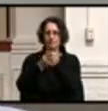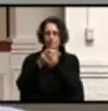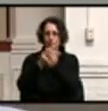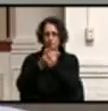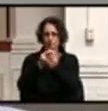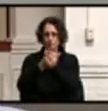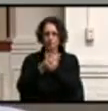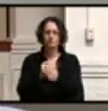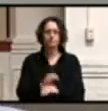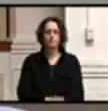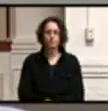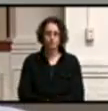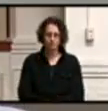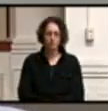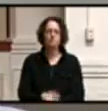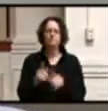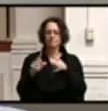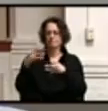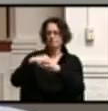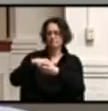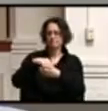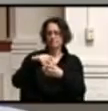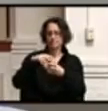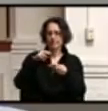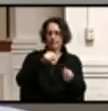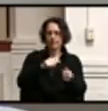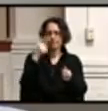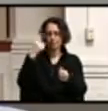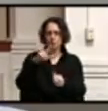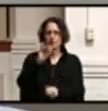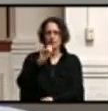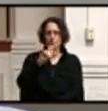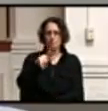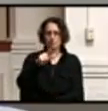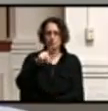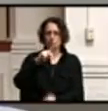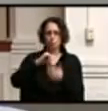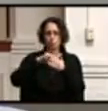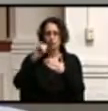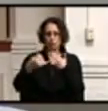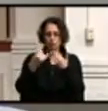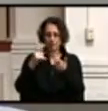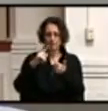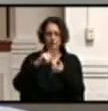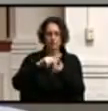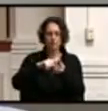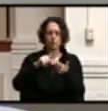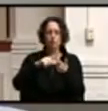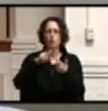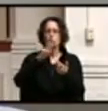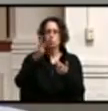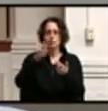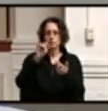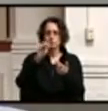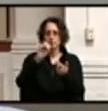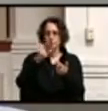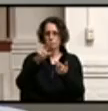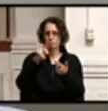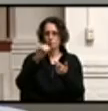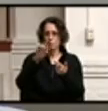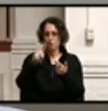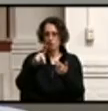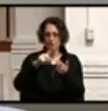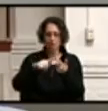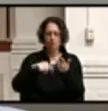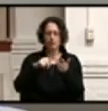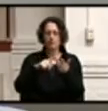And we have our capital projects fund, which is the largest of these funds. We have our West River Park Fund, and we have the